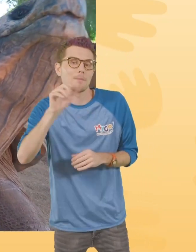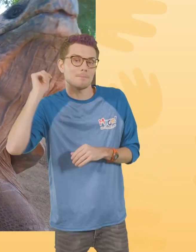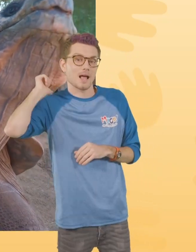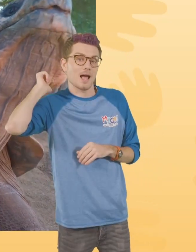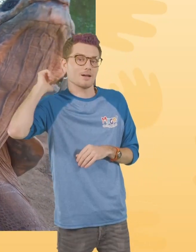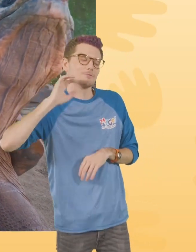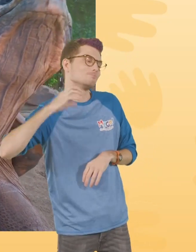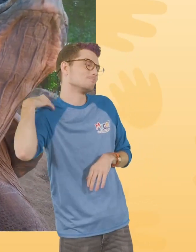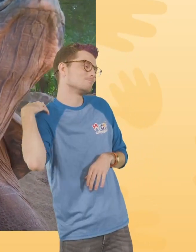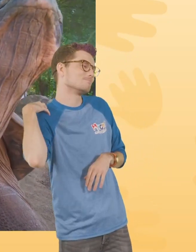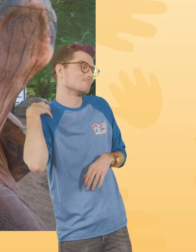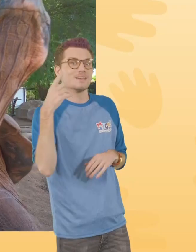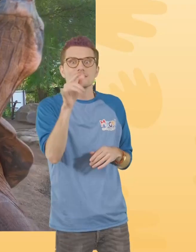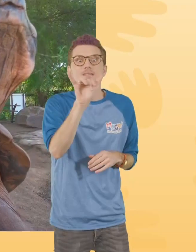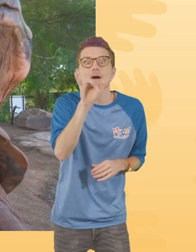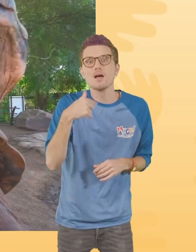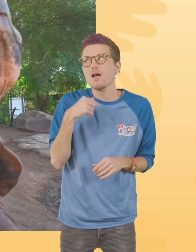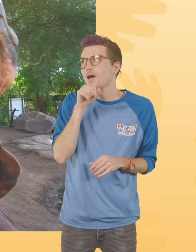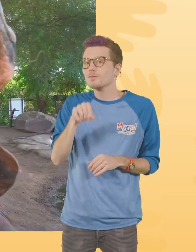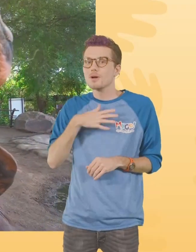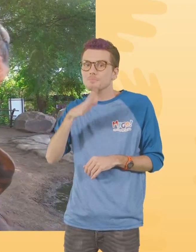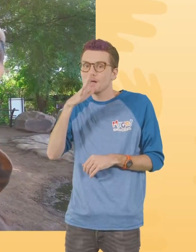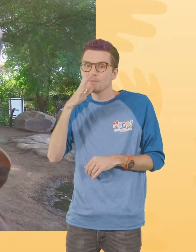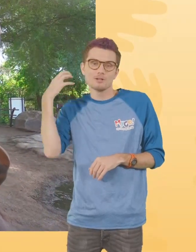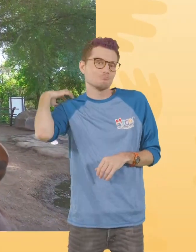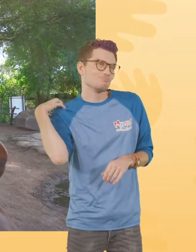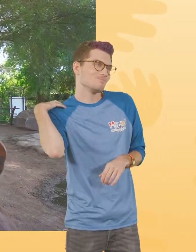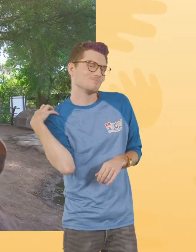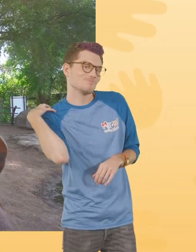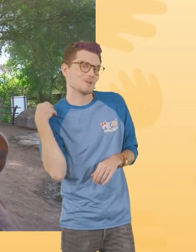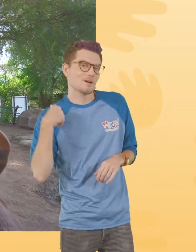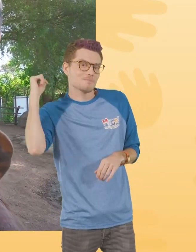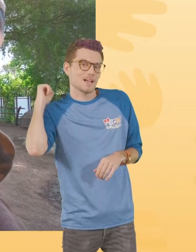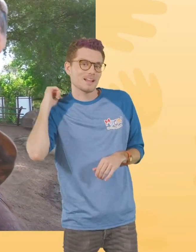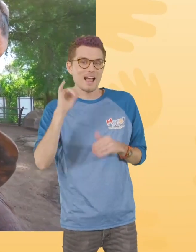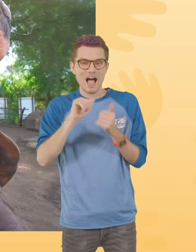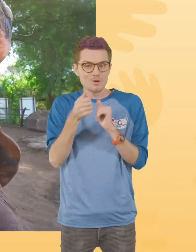scratch. Yeah, I like when my mom gives me a back scratch. Yeah, how does this feel? You like